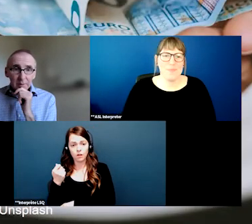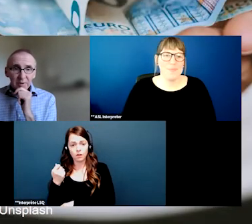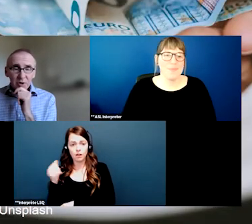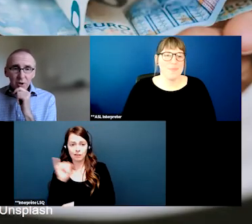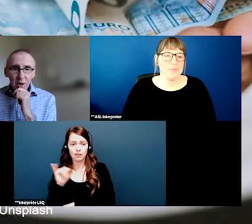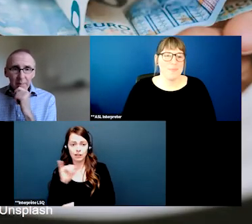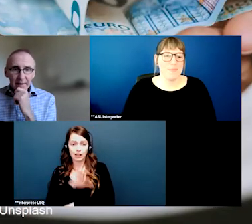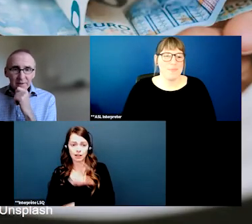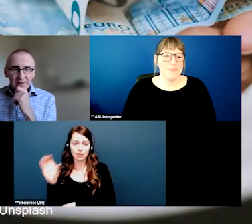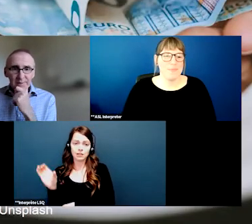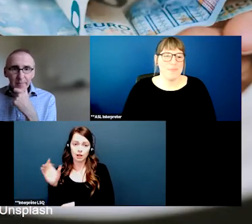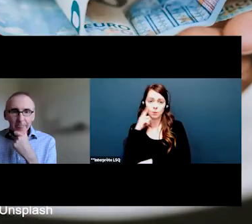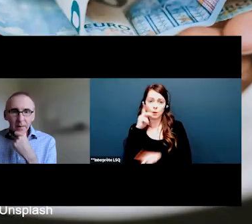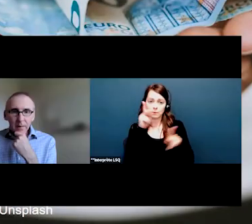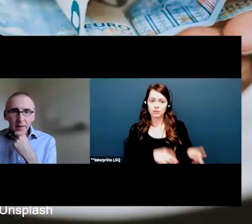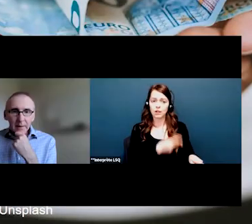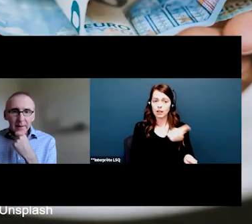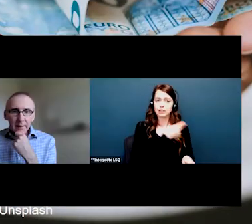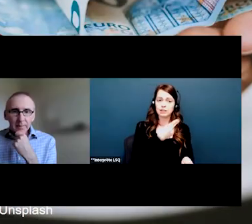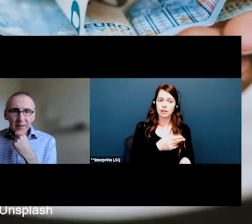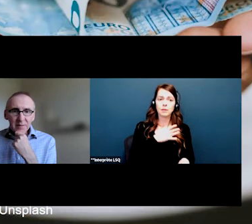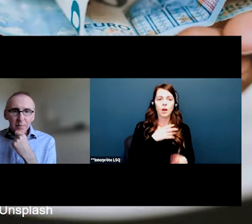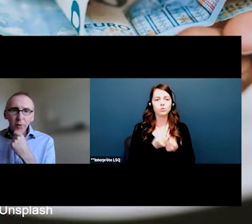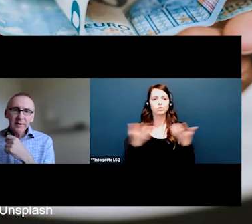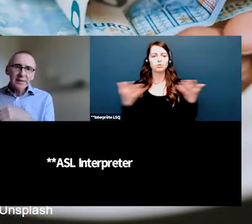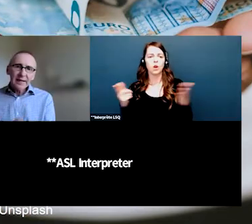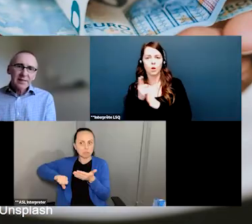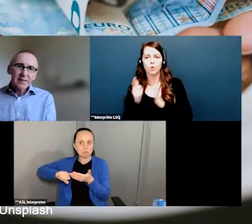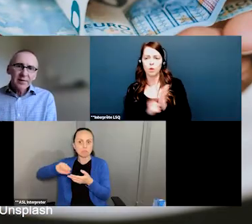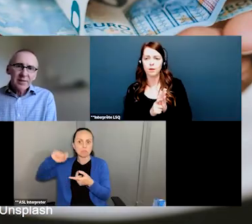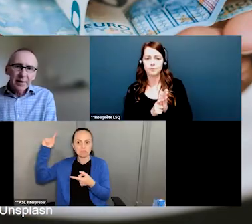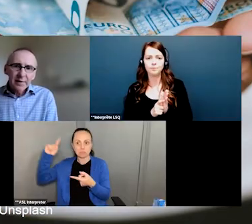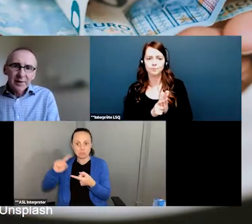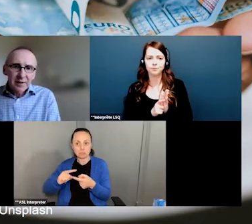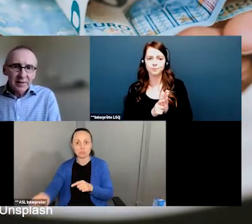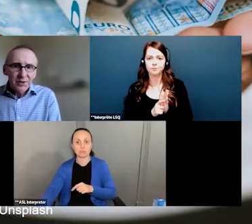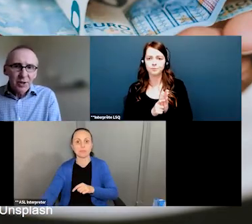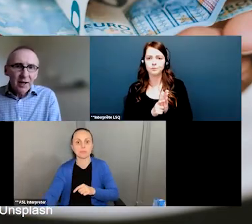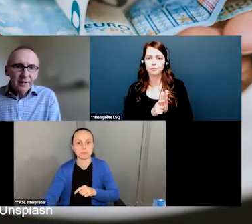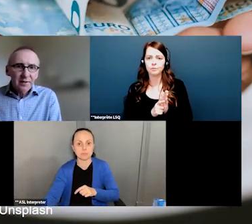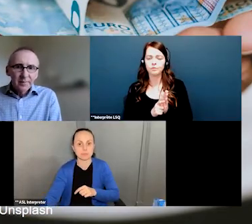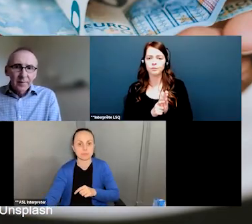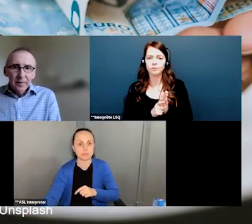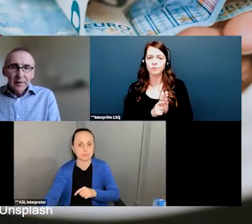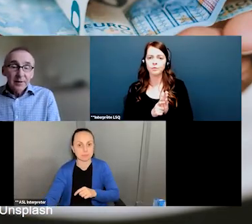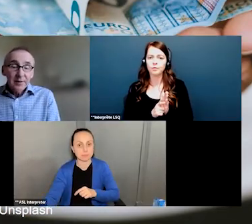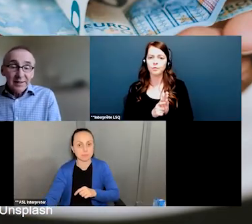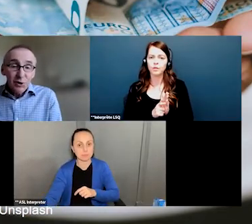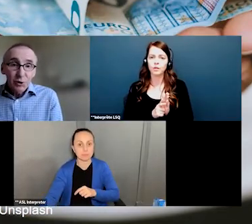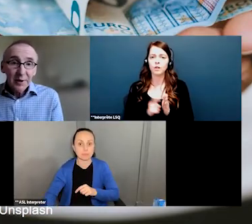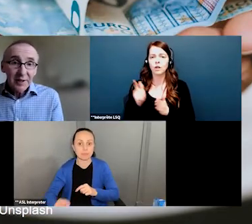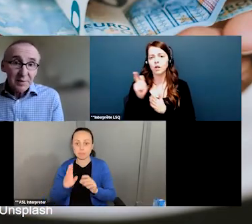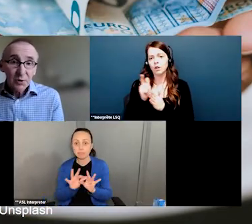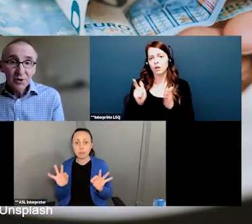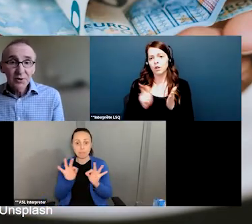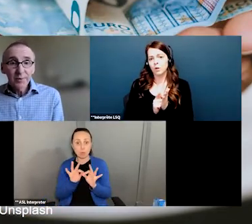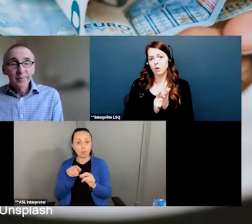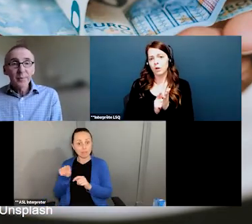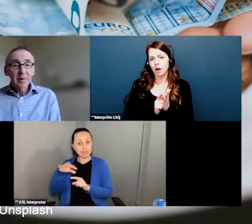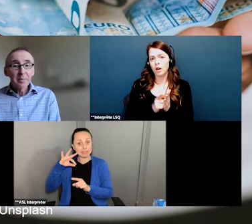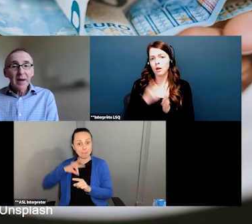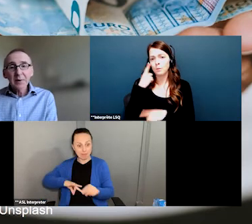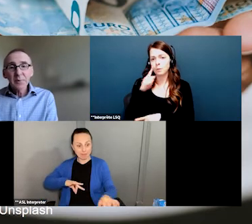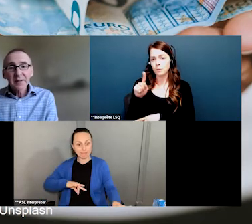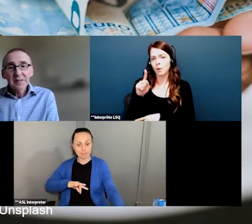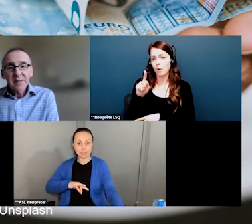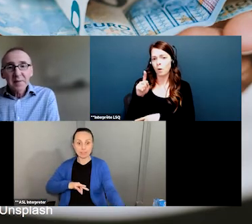First, provincial clawbacks. It's important to us that this benefit does not does do what it's supposed to do.